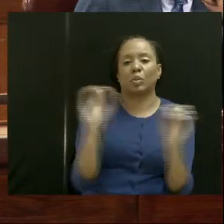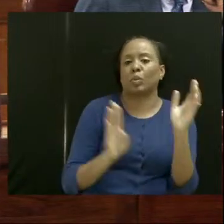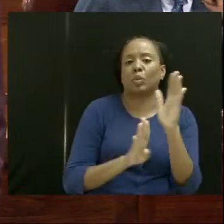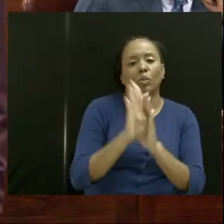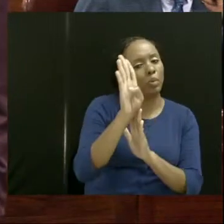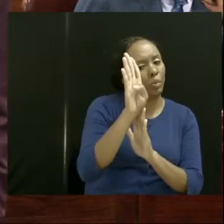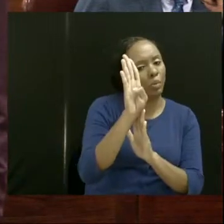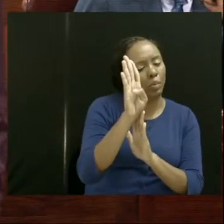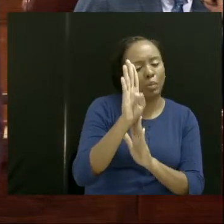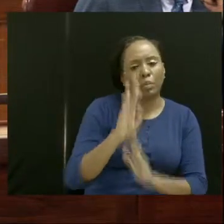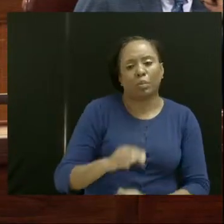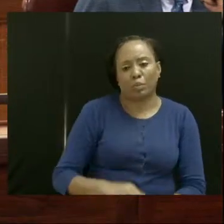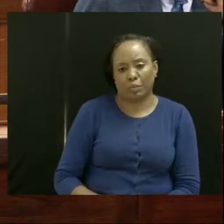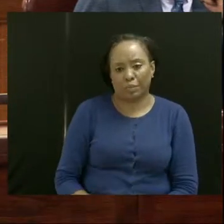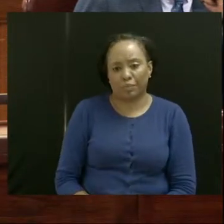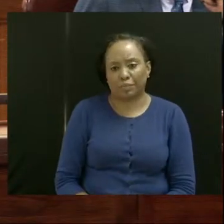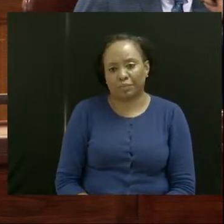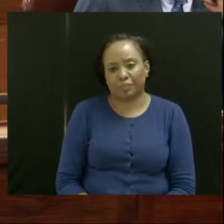Some would suggest that we